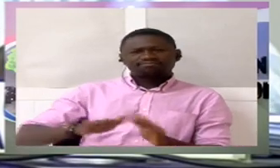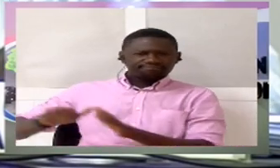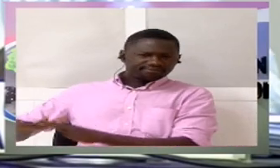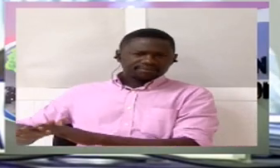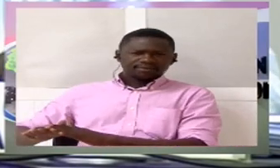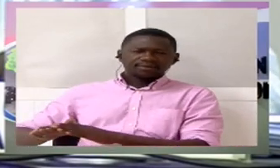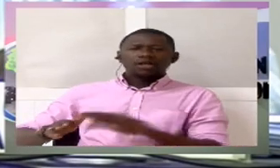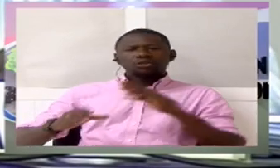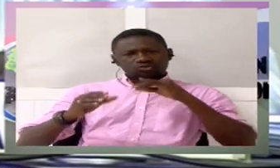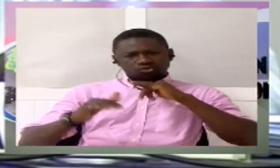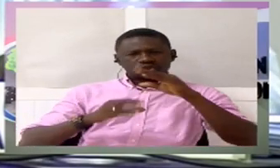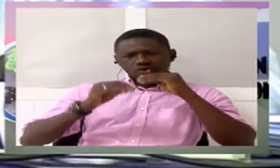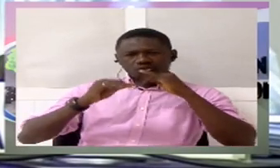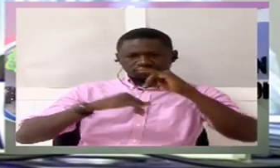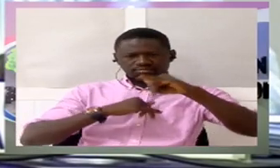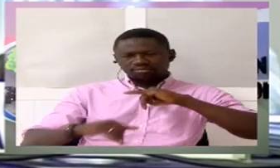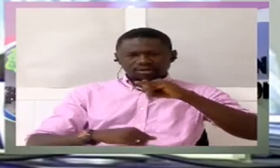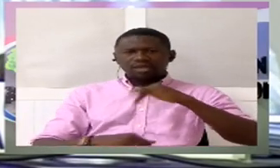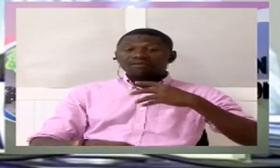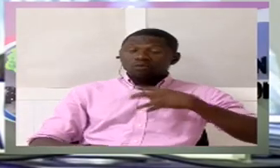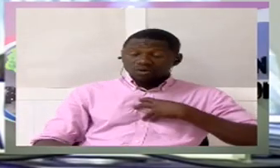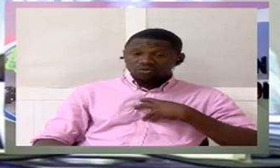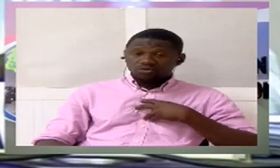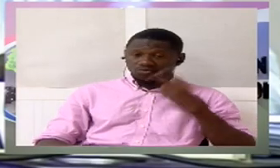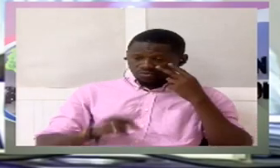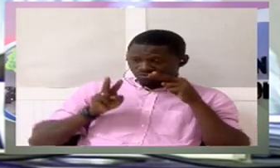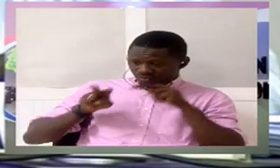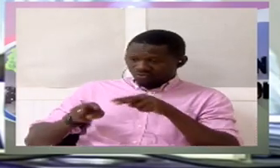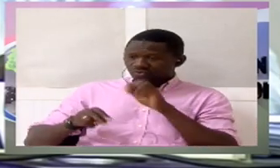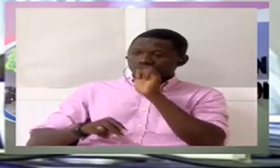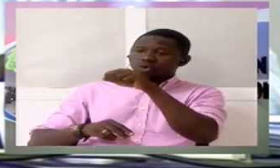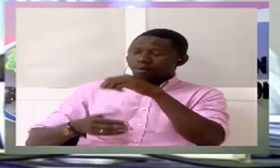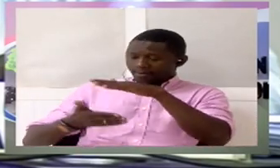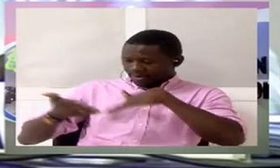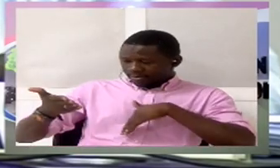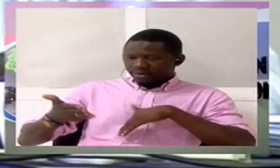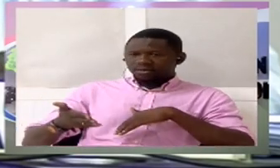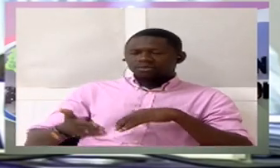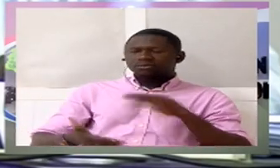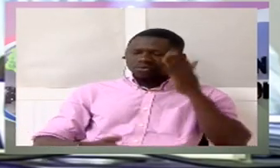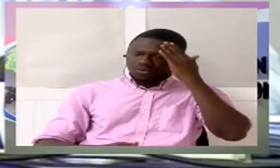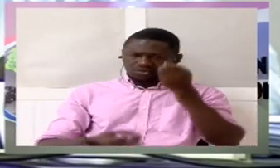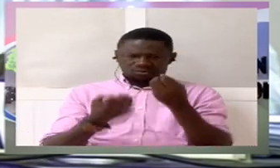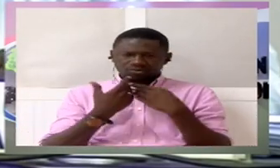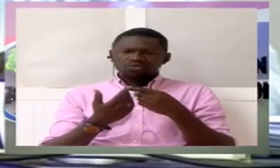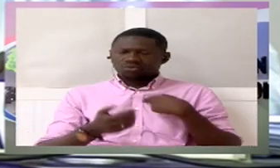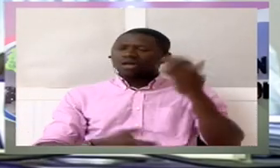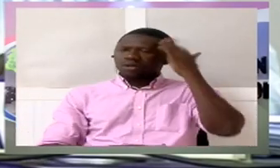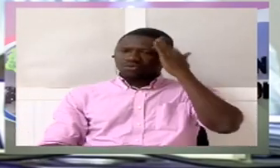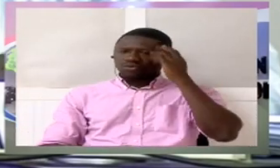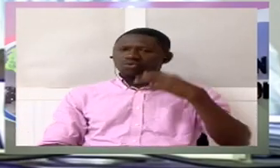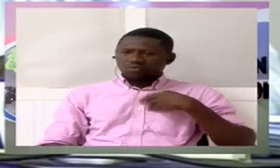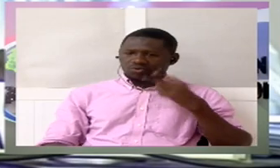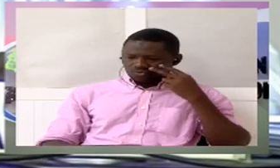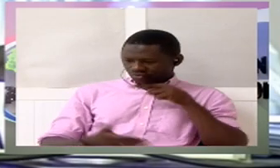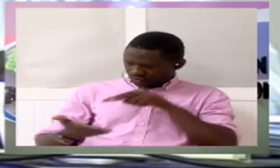refer to it, just let me know, and then it's noted that you're referring to it. Ako ayaje bedi amakanyaming ila kumakansa